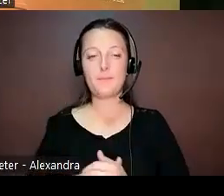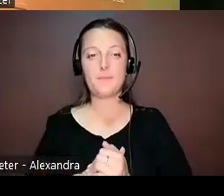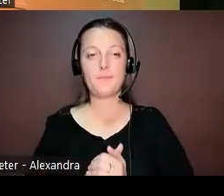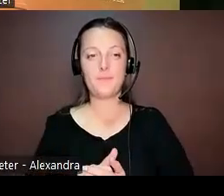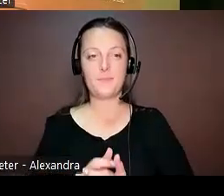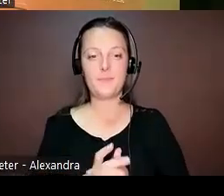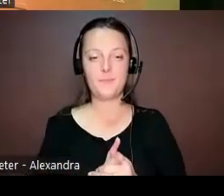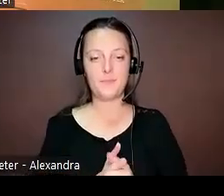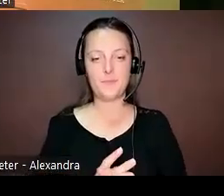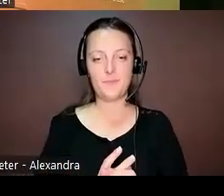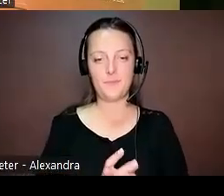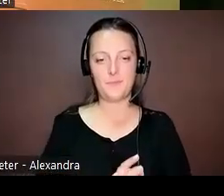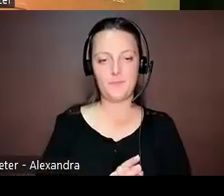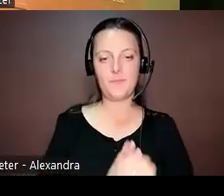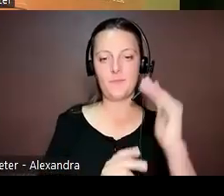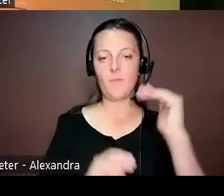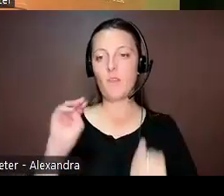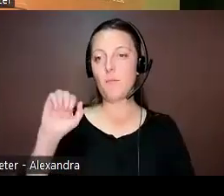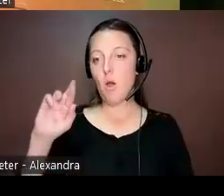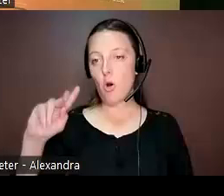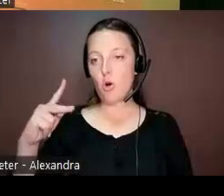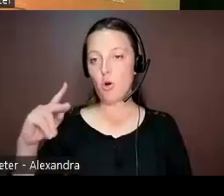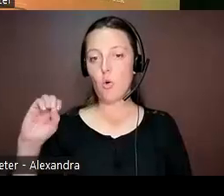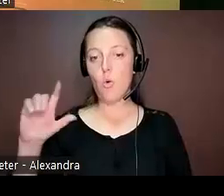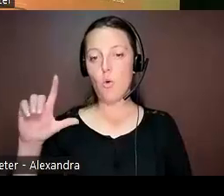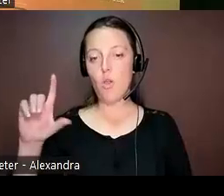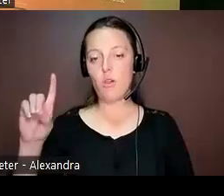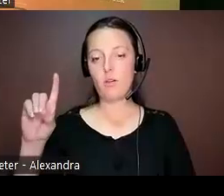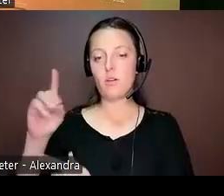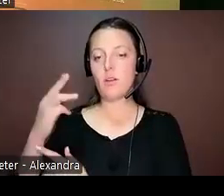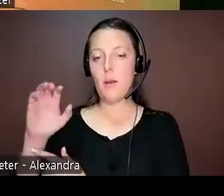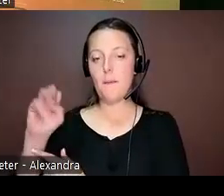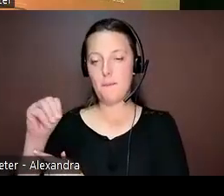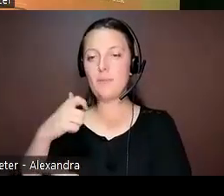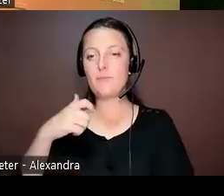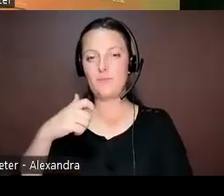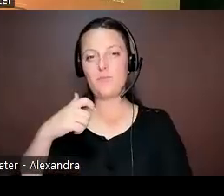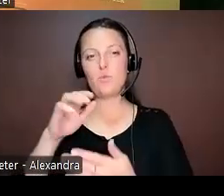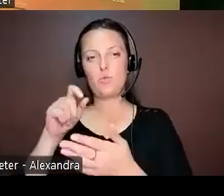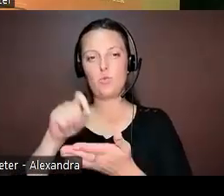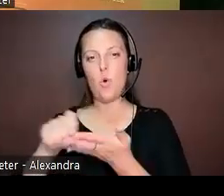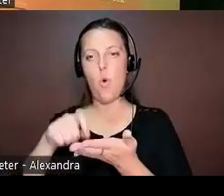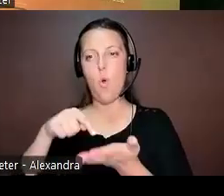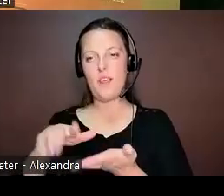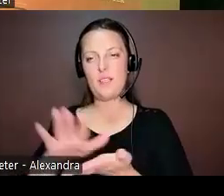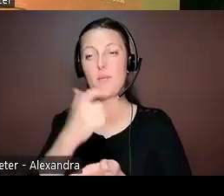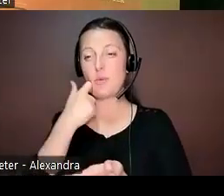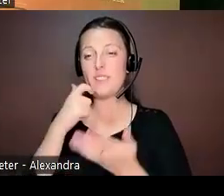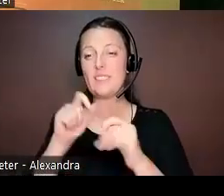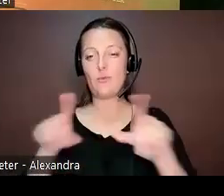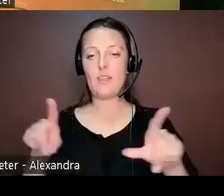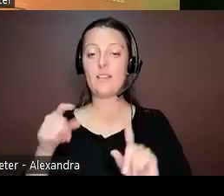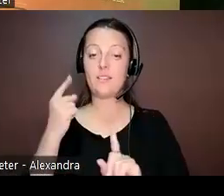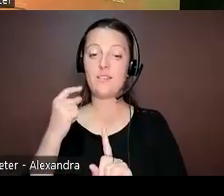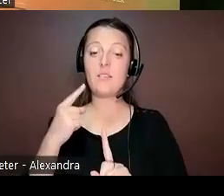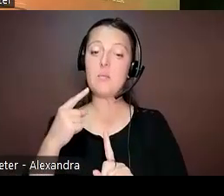Oldham wrote this paper just now, just got released, and essentially, it's a completely negative paper.